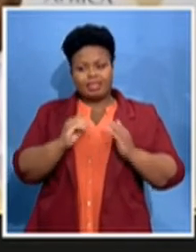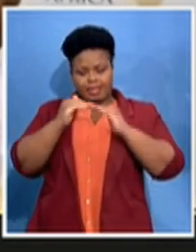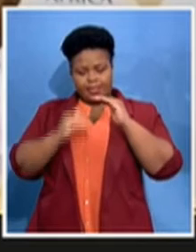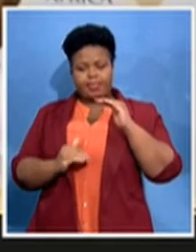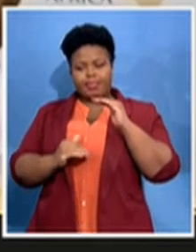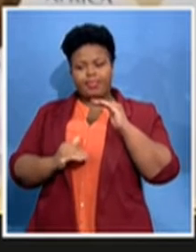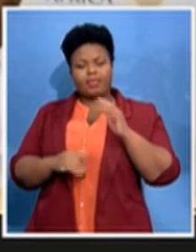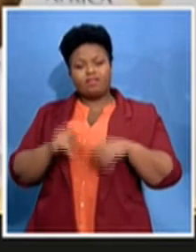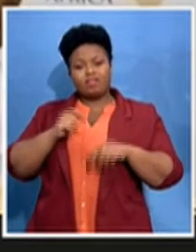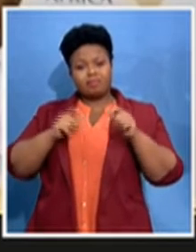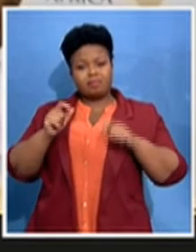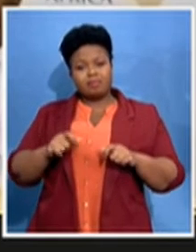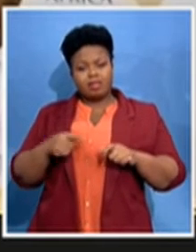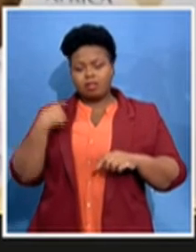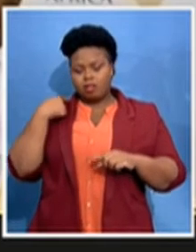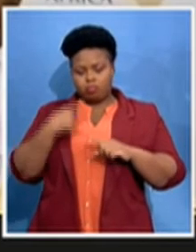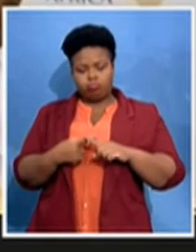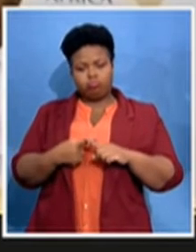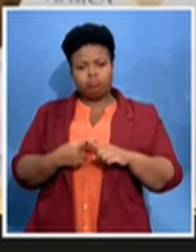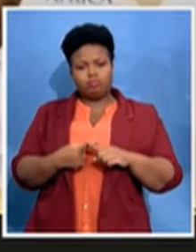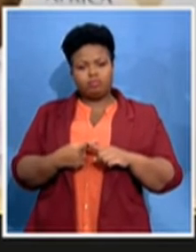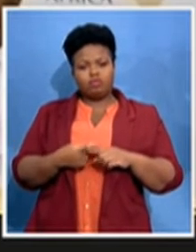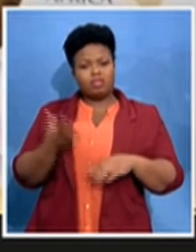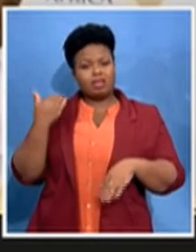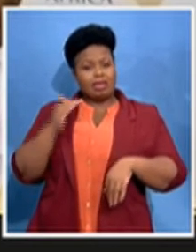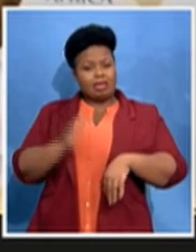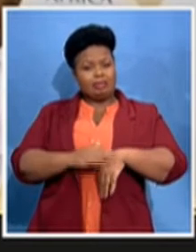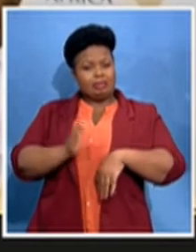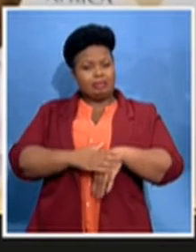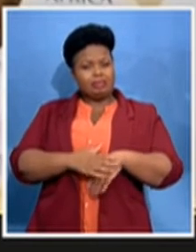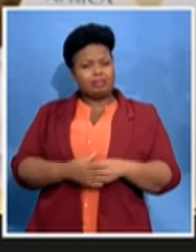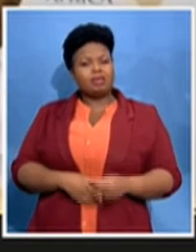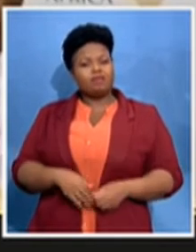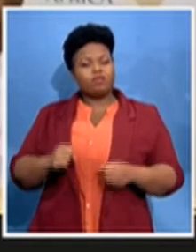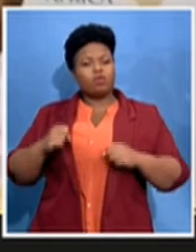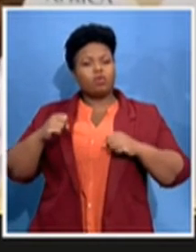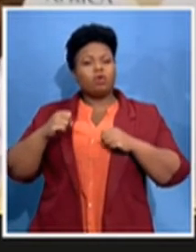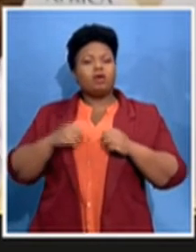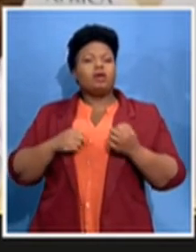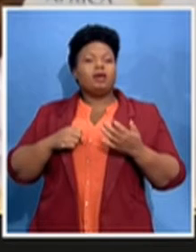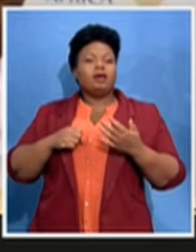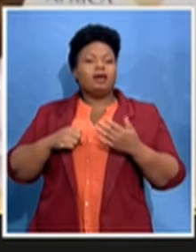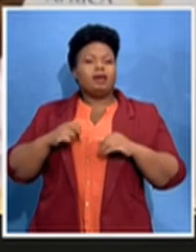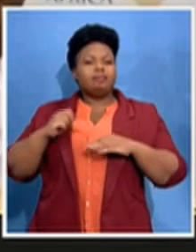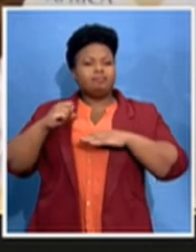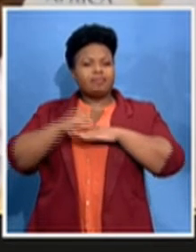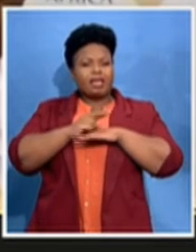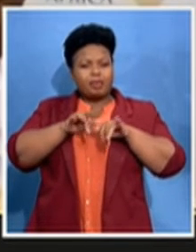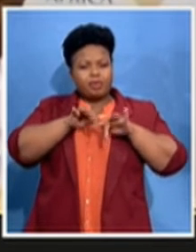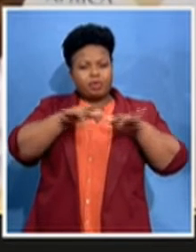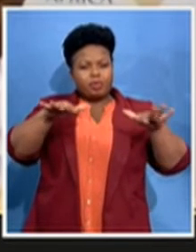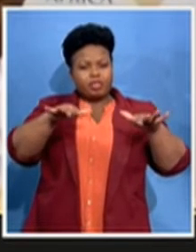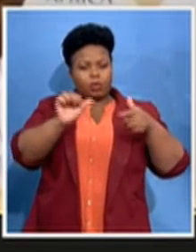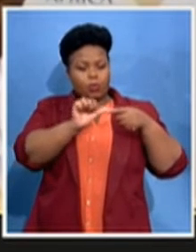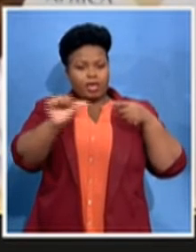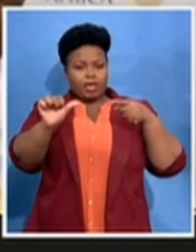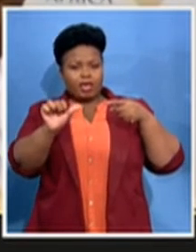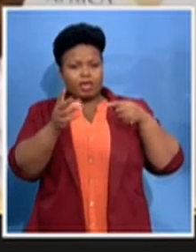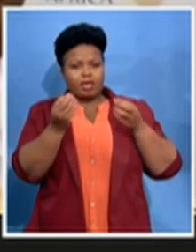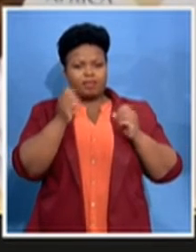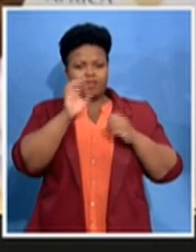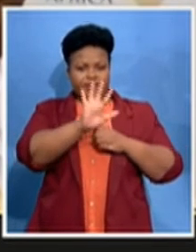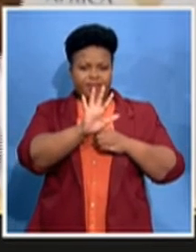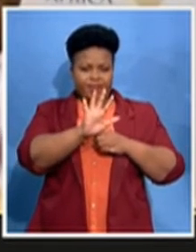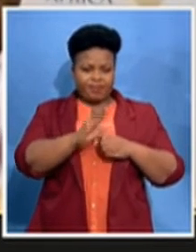1 week. That is our epidemiologic week number 5. We've also seen the similar trends for